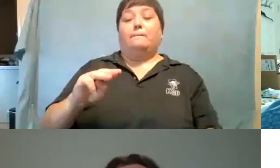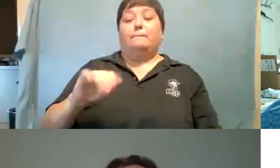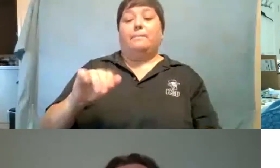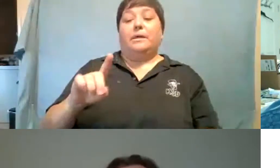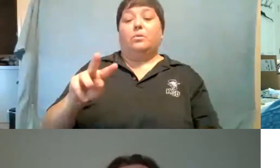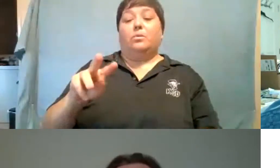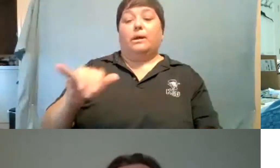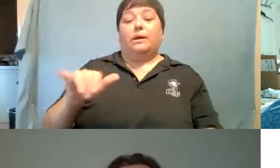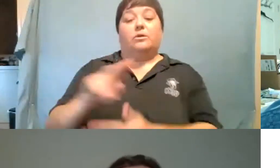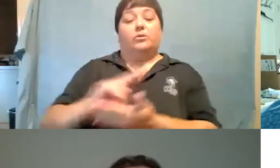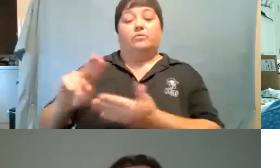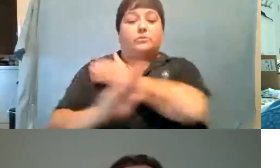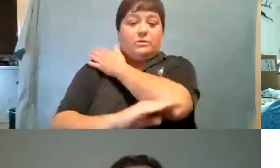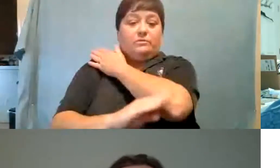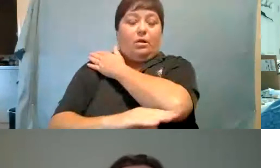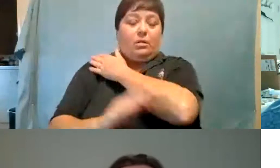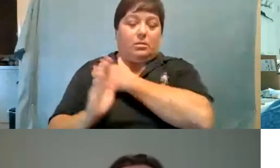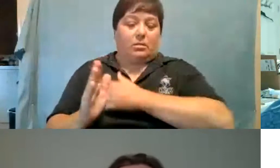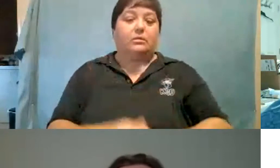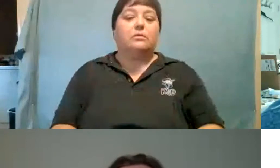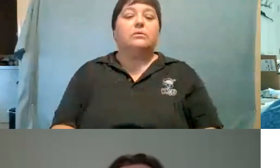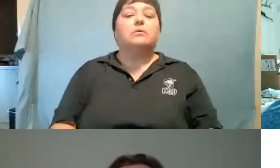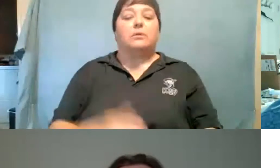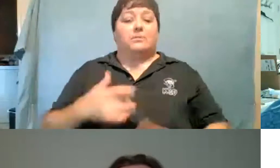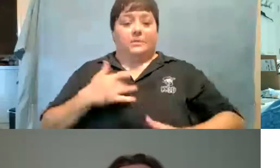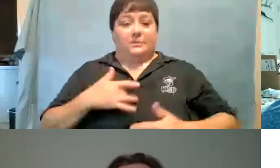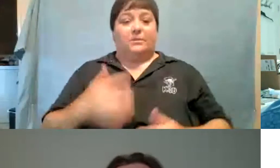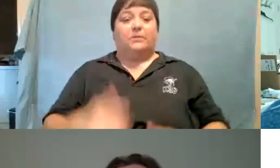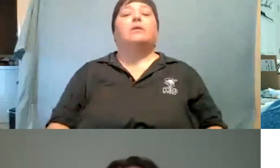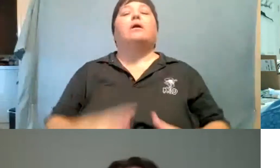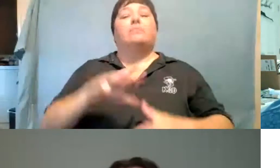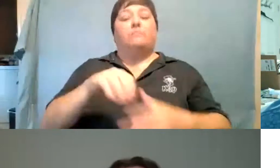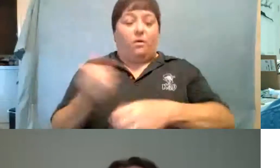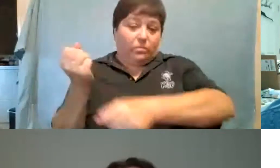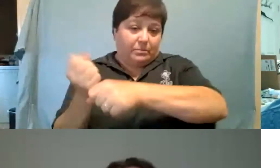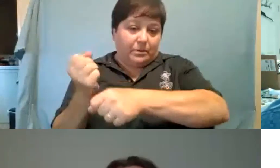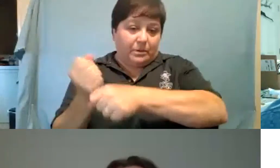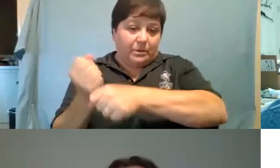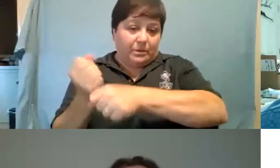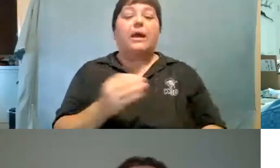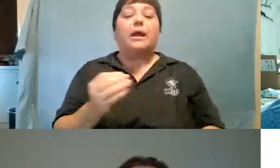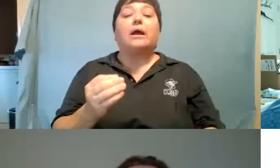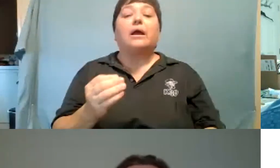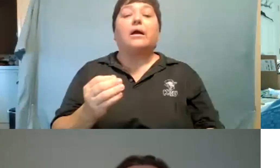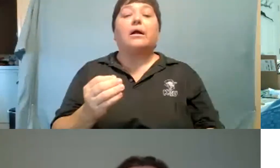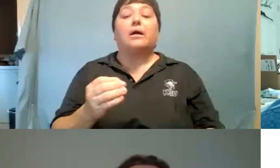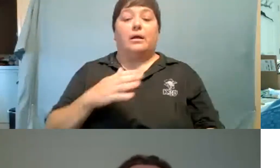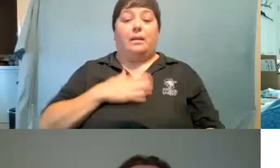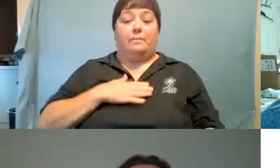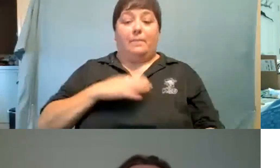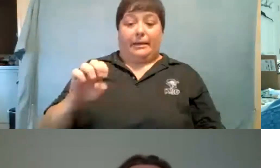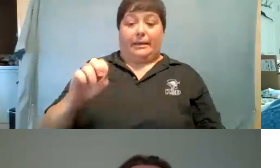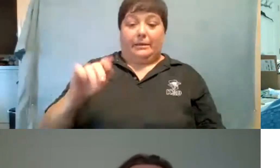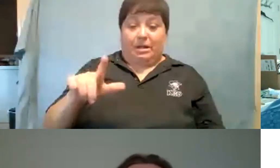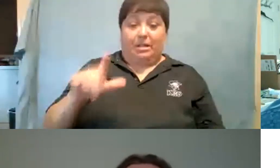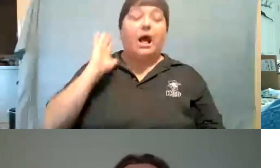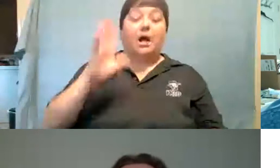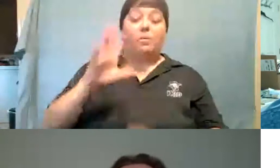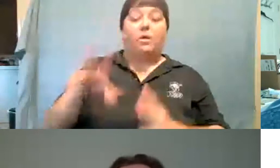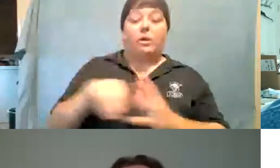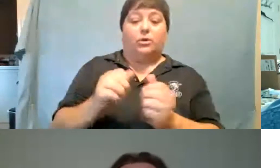University this fall. So I'm excited about that. I'll be playing baseball. Oh, and I'm going to put my email in the chat box.